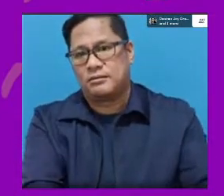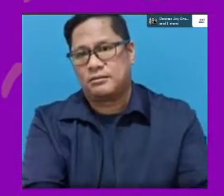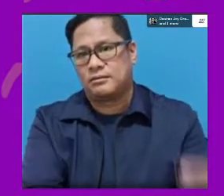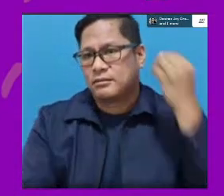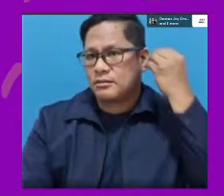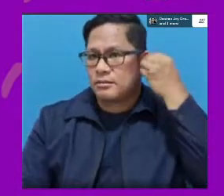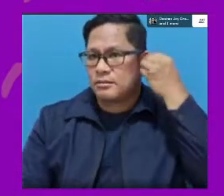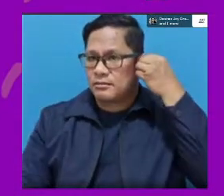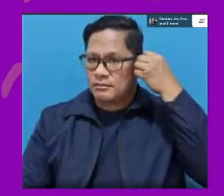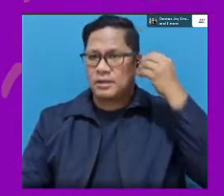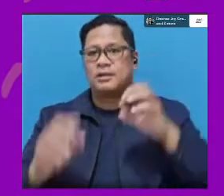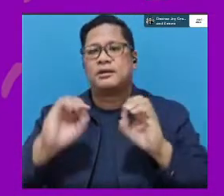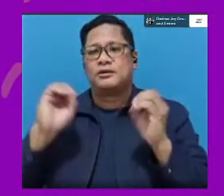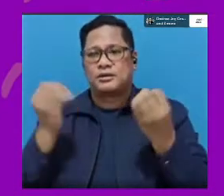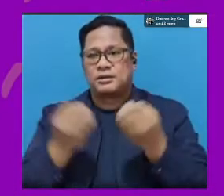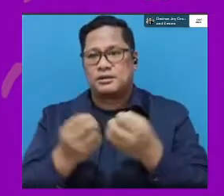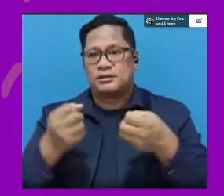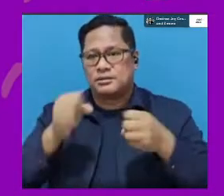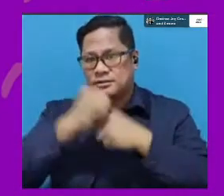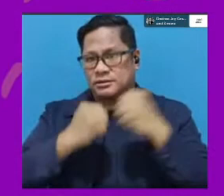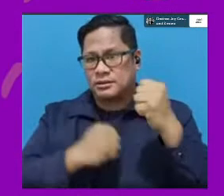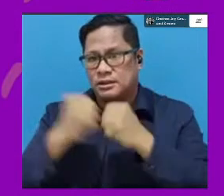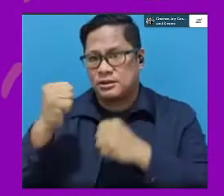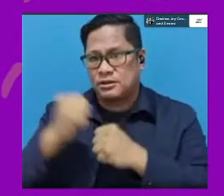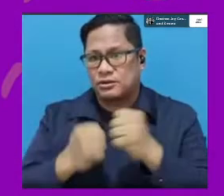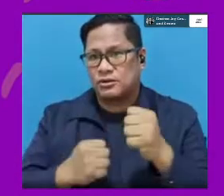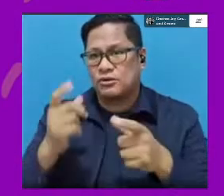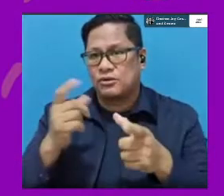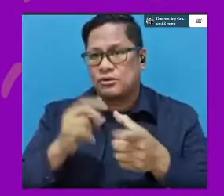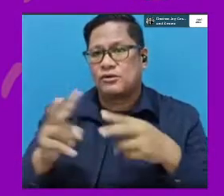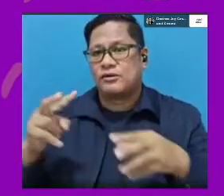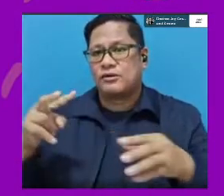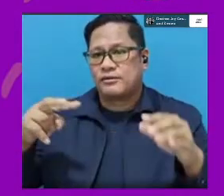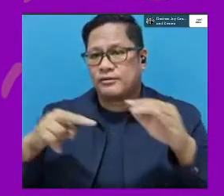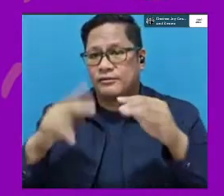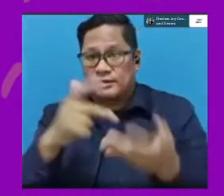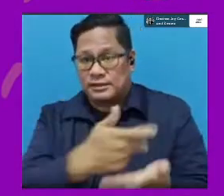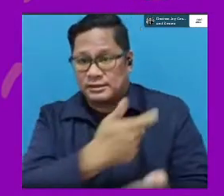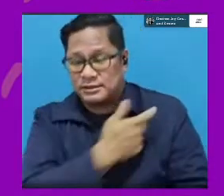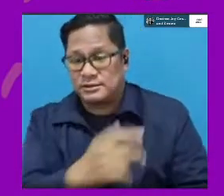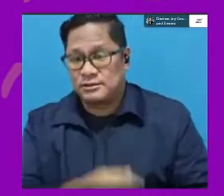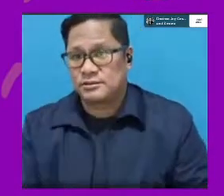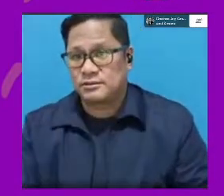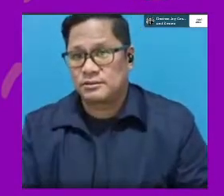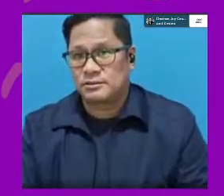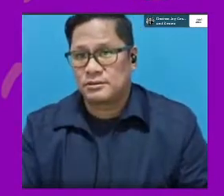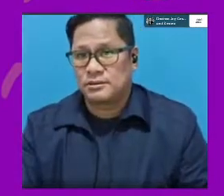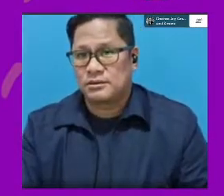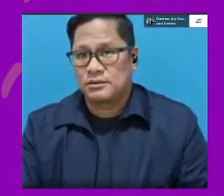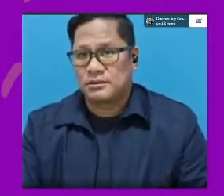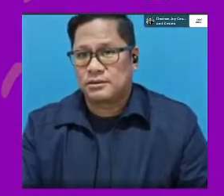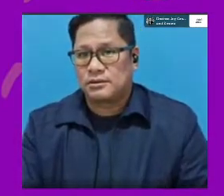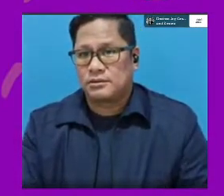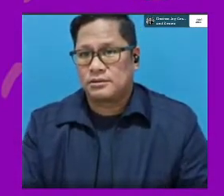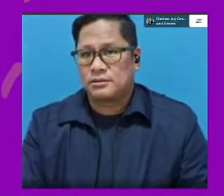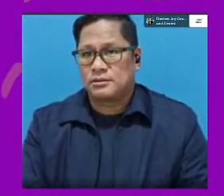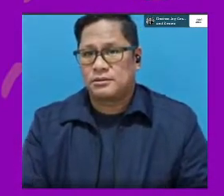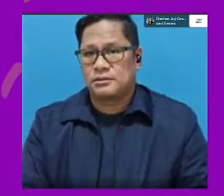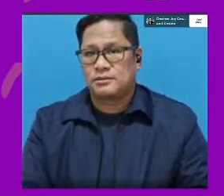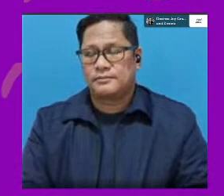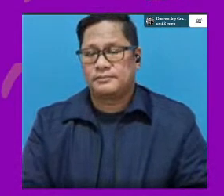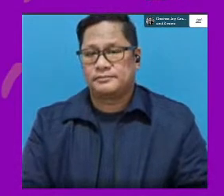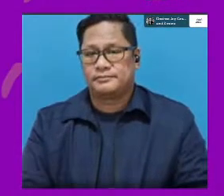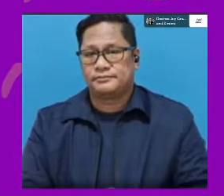organizational structure or the vaccine cluster governance. Okay, on top of it all, we have